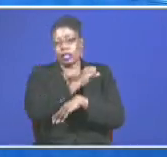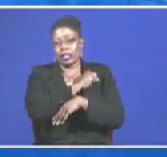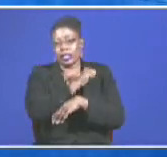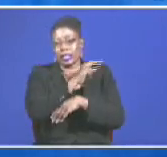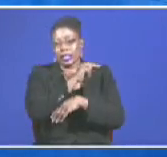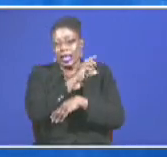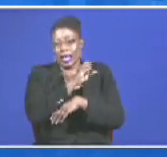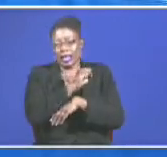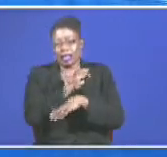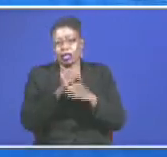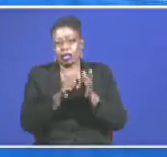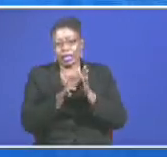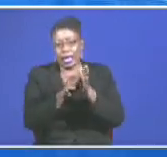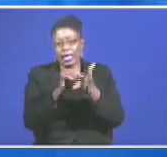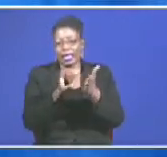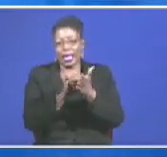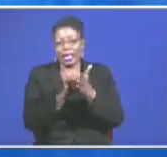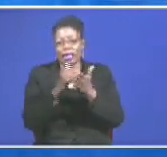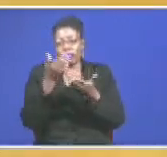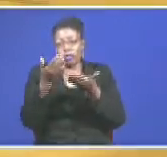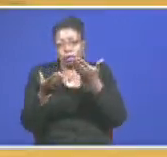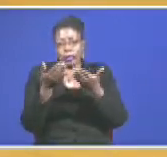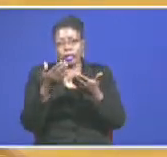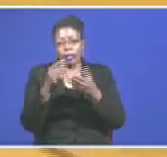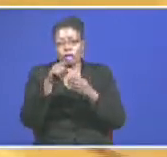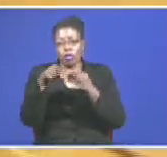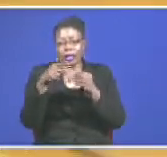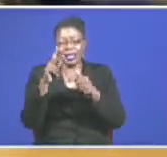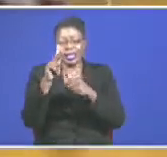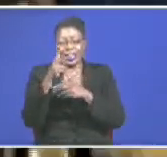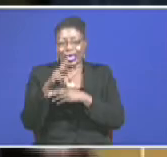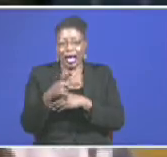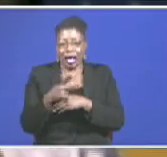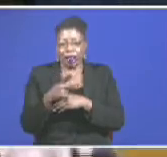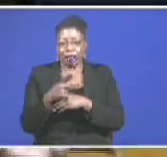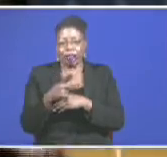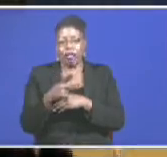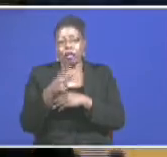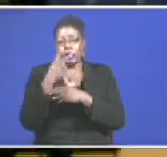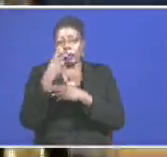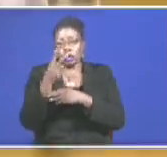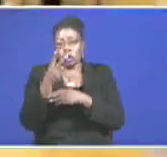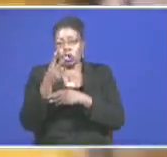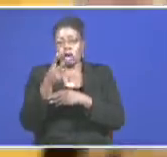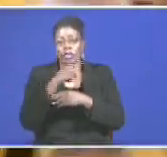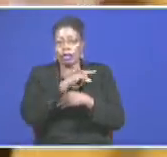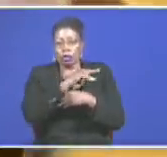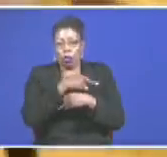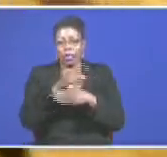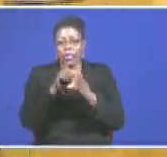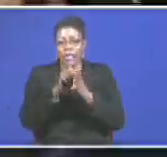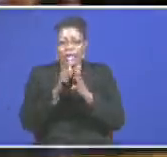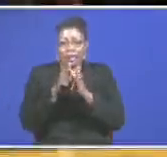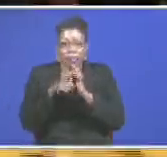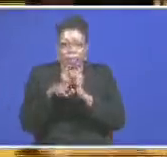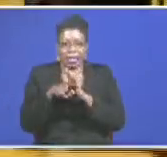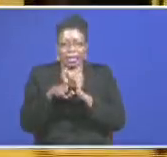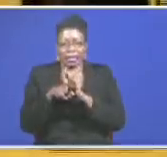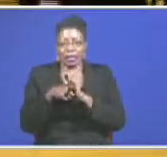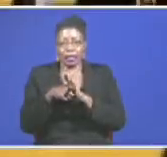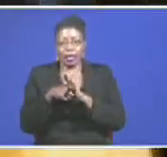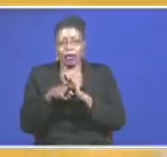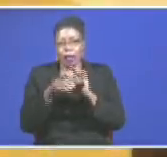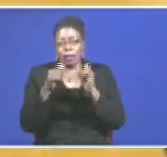showed some signs that they're going to possibly be coming around in the second half. We also saw we got some quality minutes from backup guard